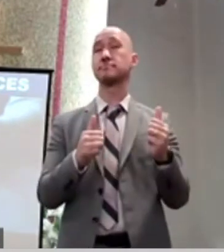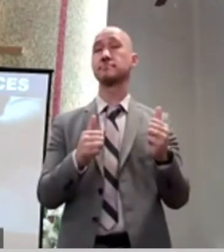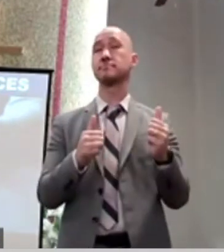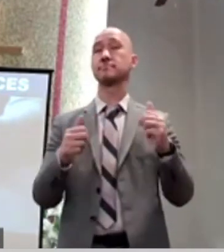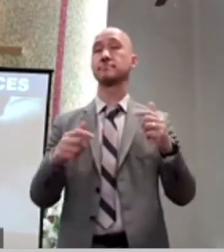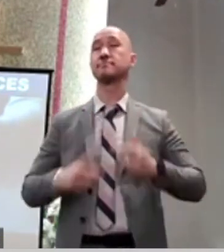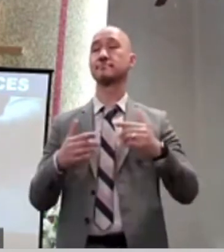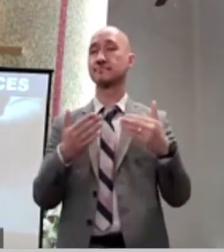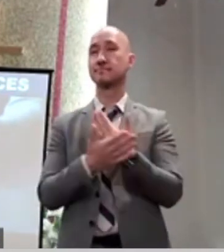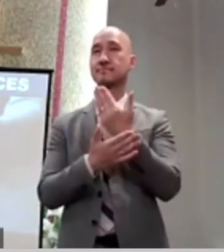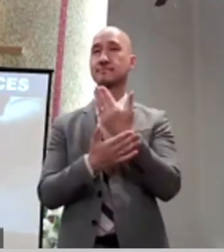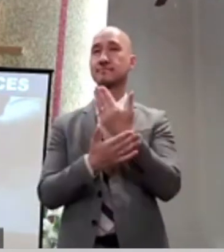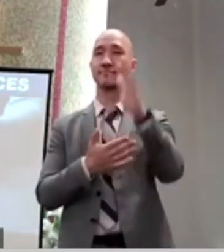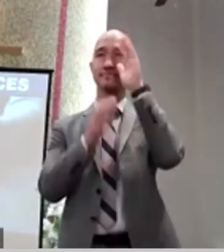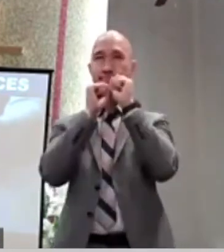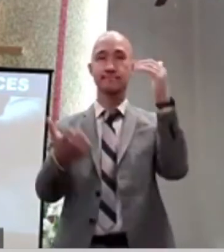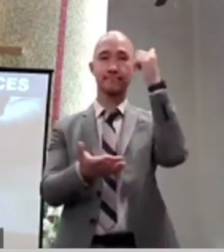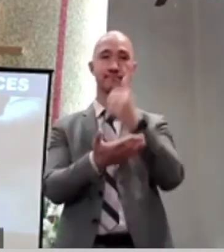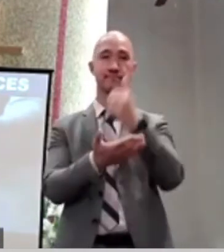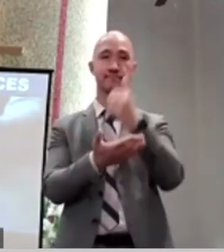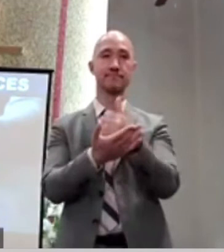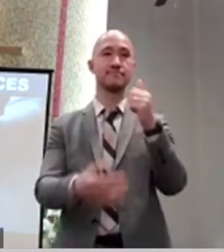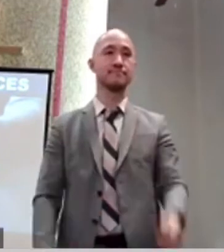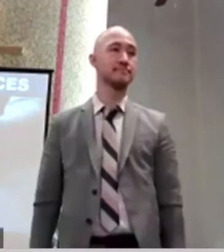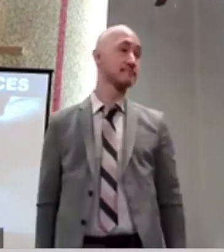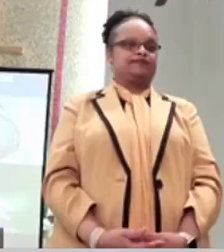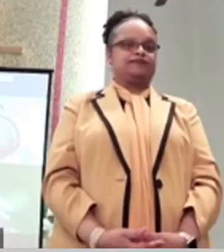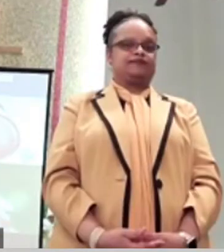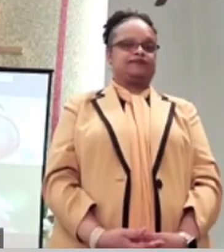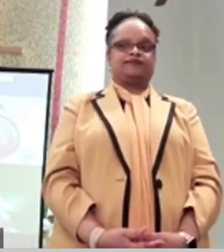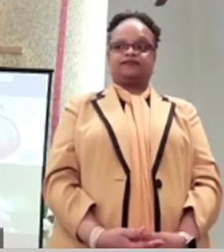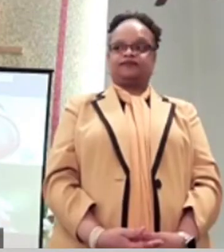today. May God bless you. Have a great afternoon.